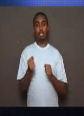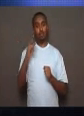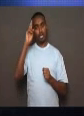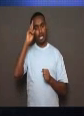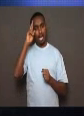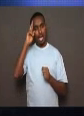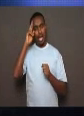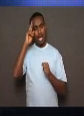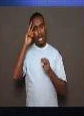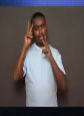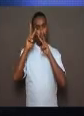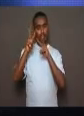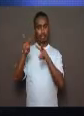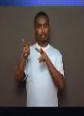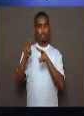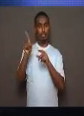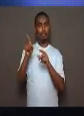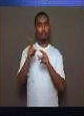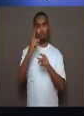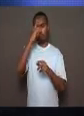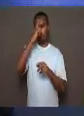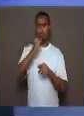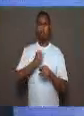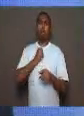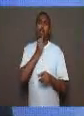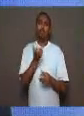were aspects of it that were not very believable.